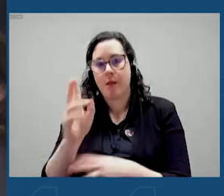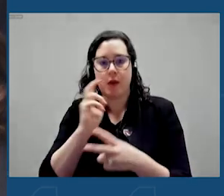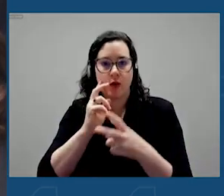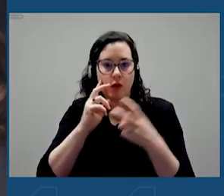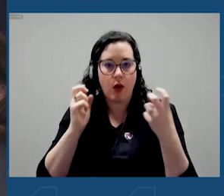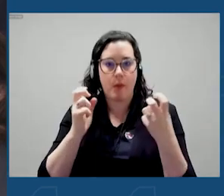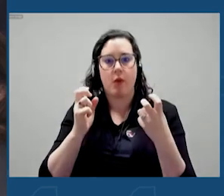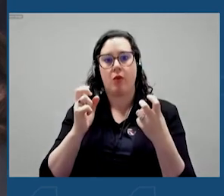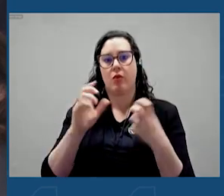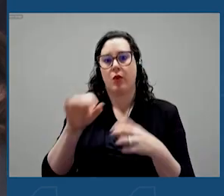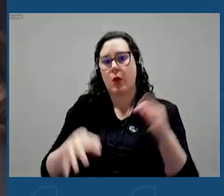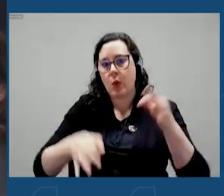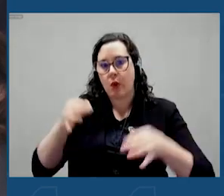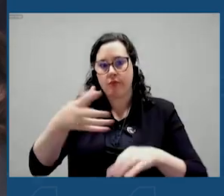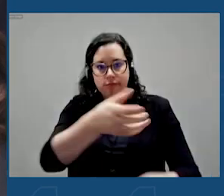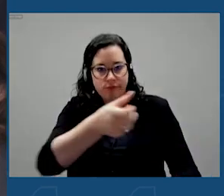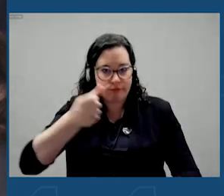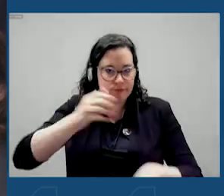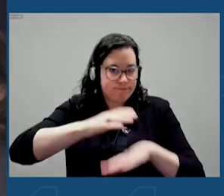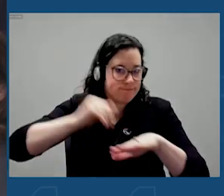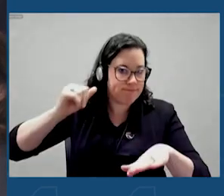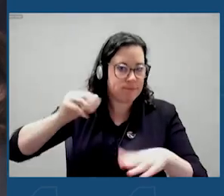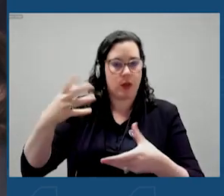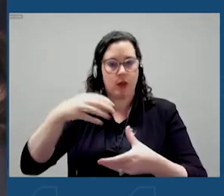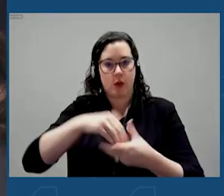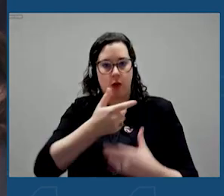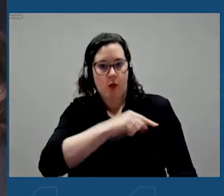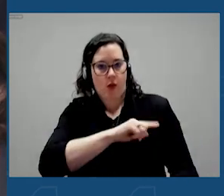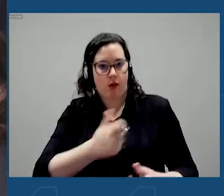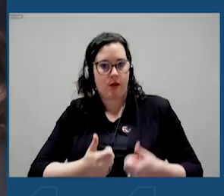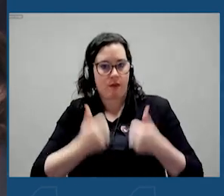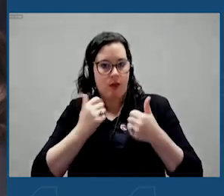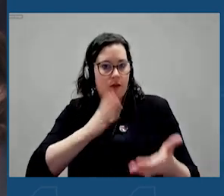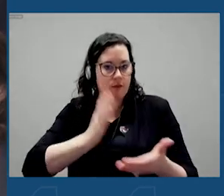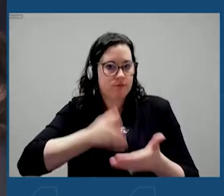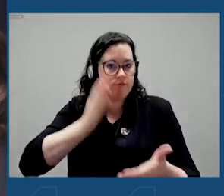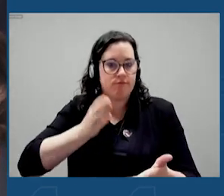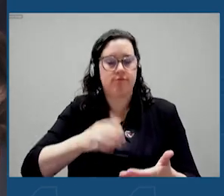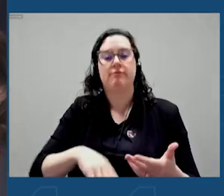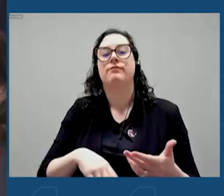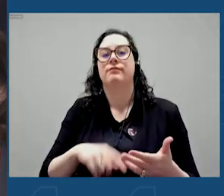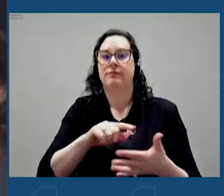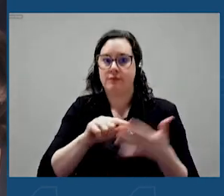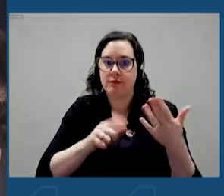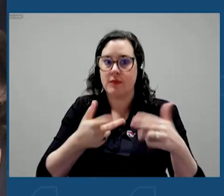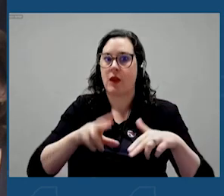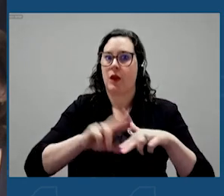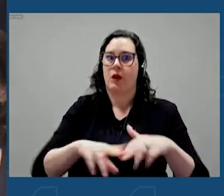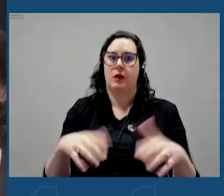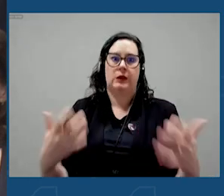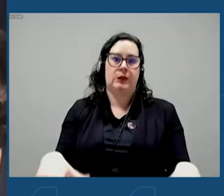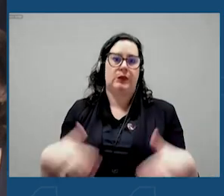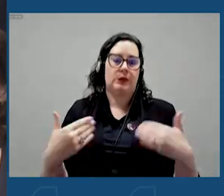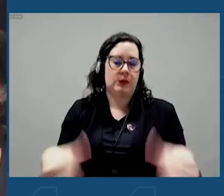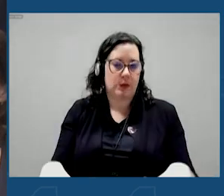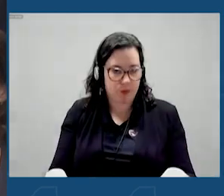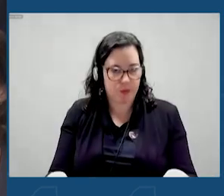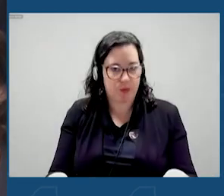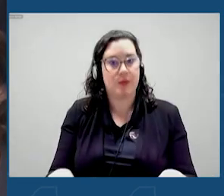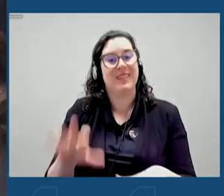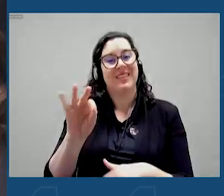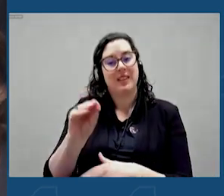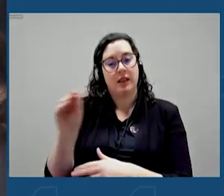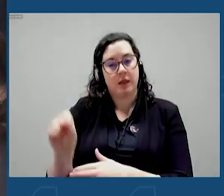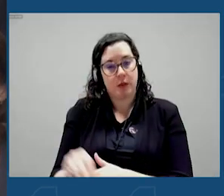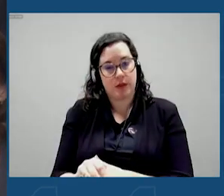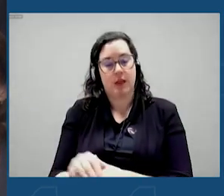summonses, those are the summonses that include quality of life violations, they have increased dramatically, 90%